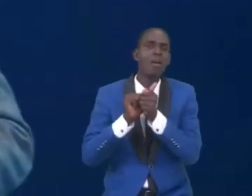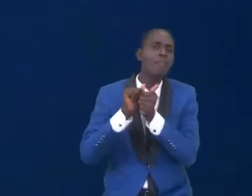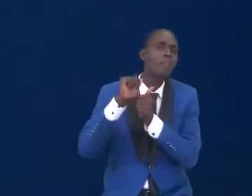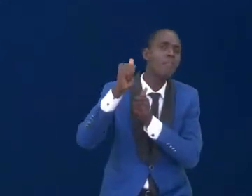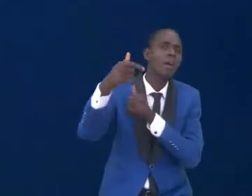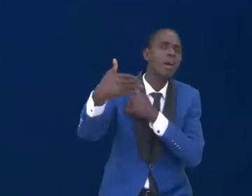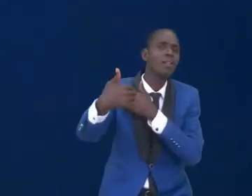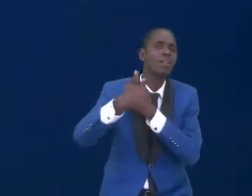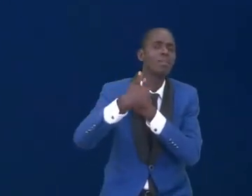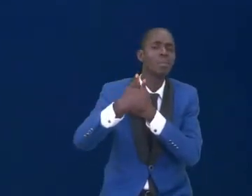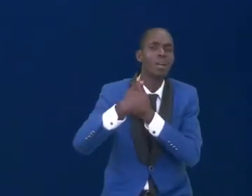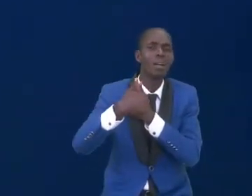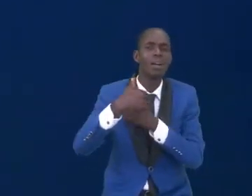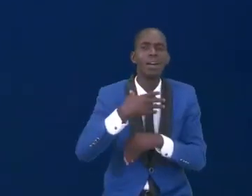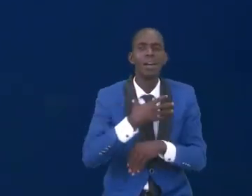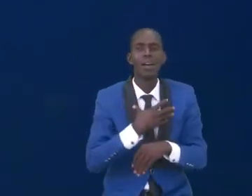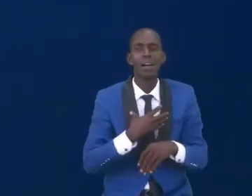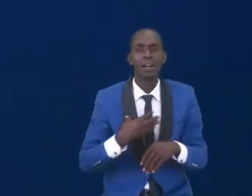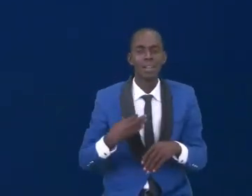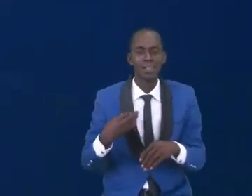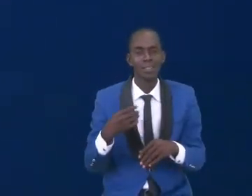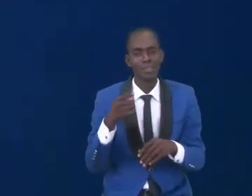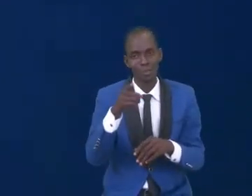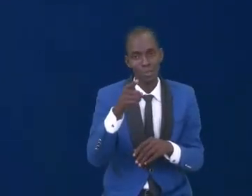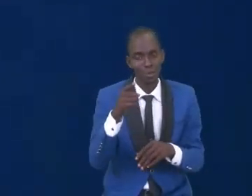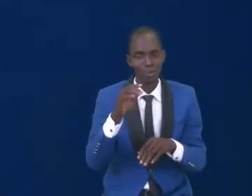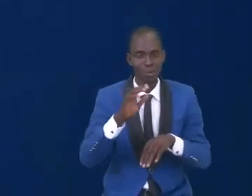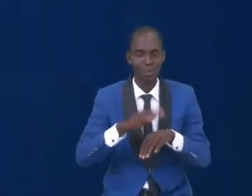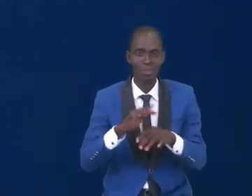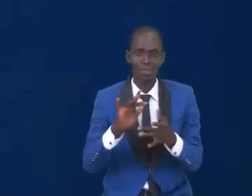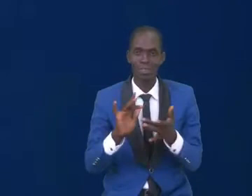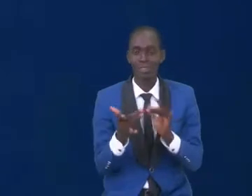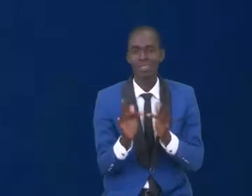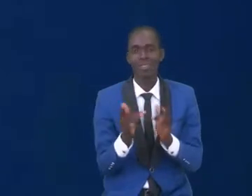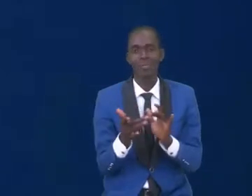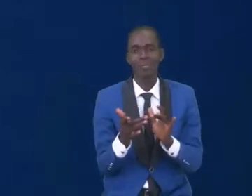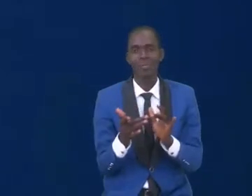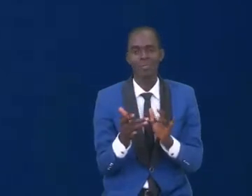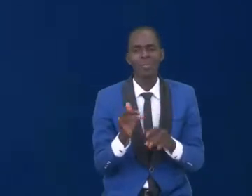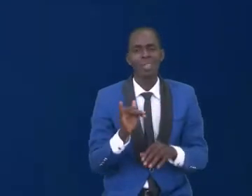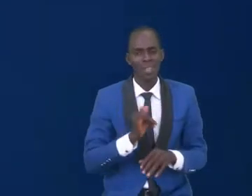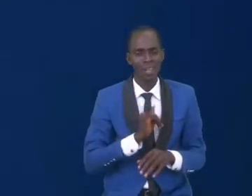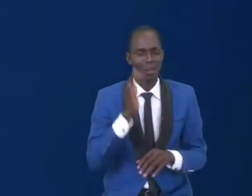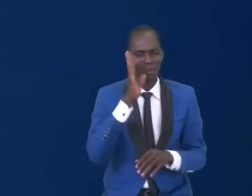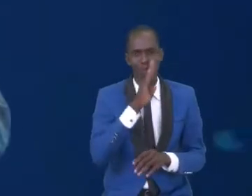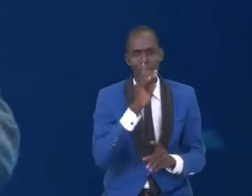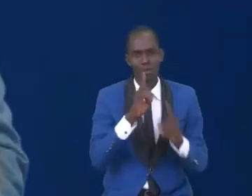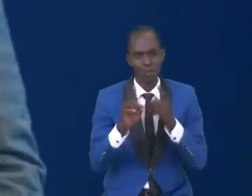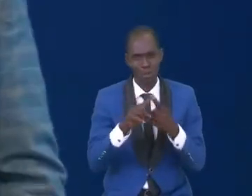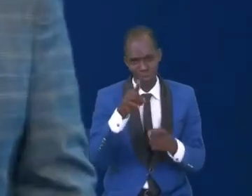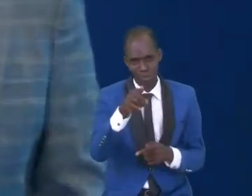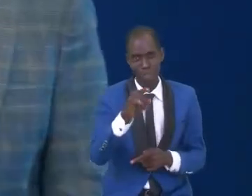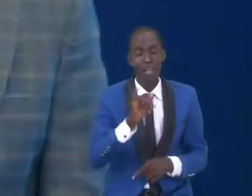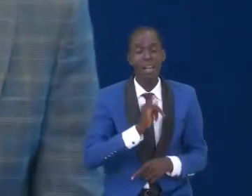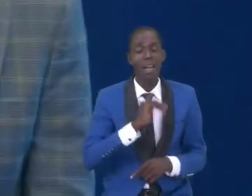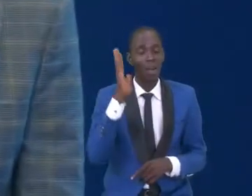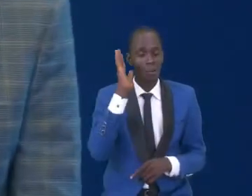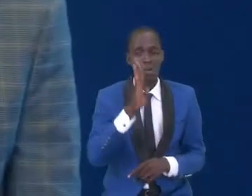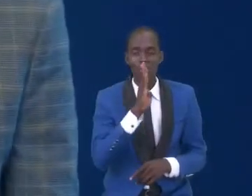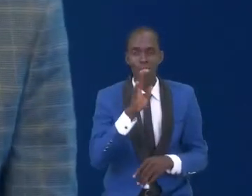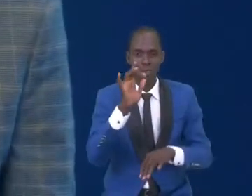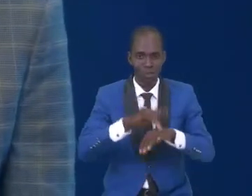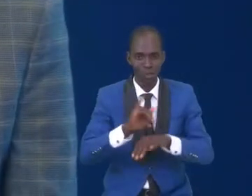back, and online. I'll be talking to you. I'll be touching your